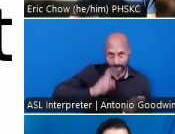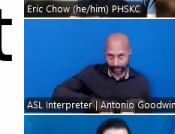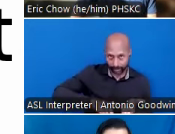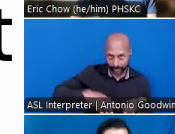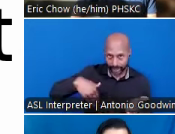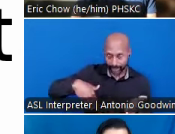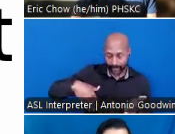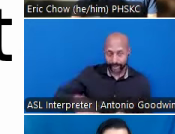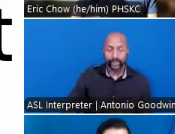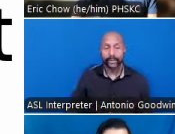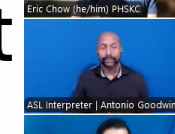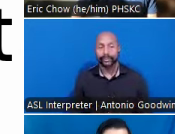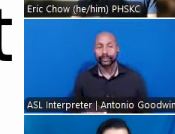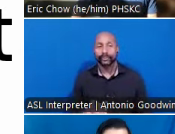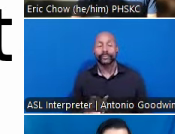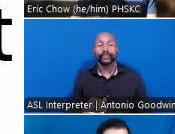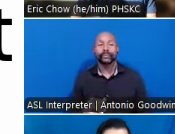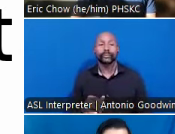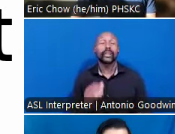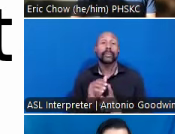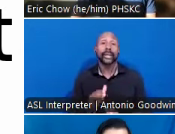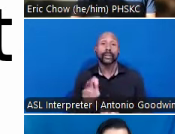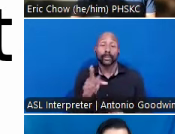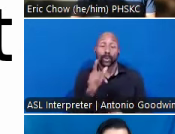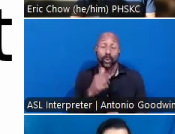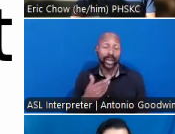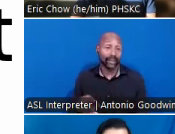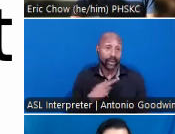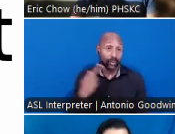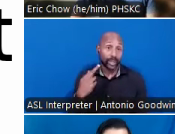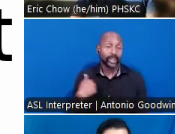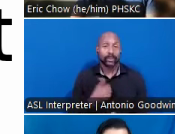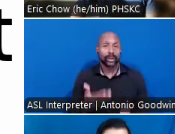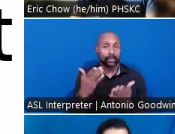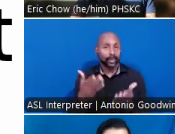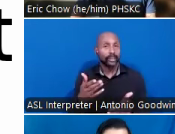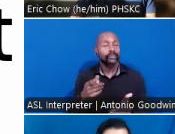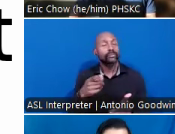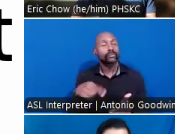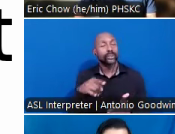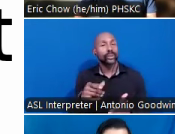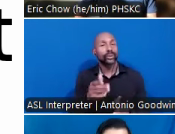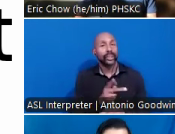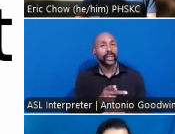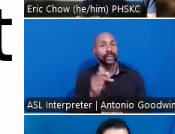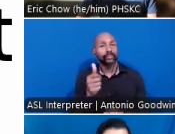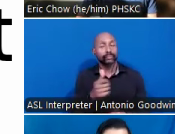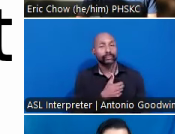people who are known to be high risk are recommended to stay up to date with their recommended vaccinations for